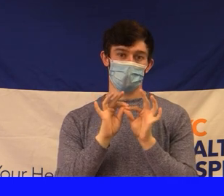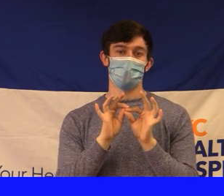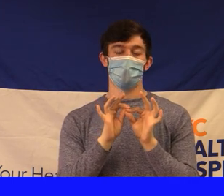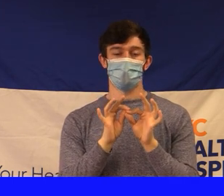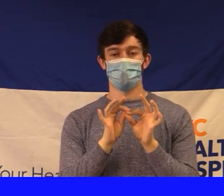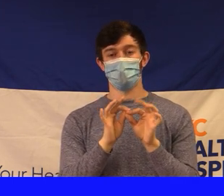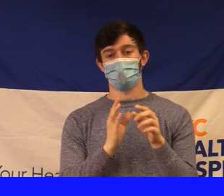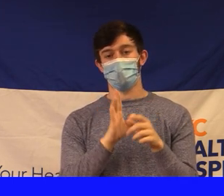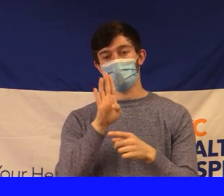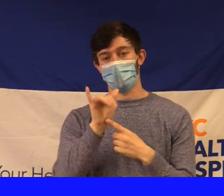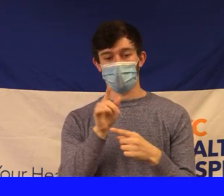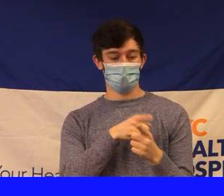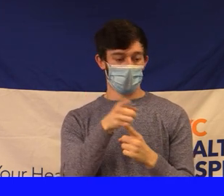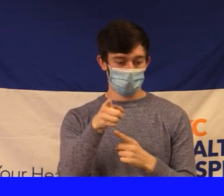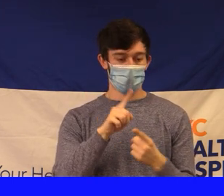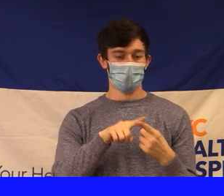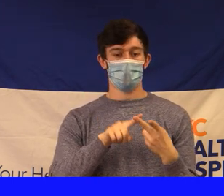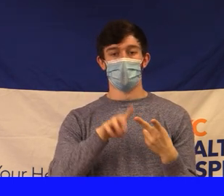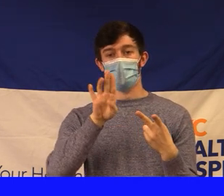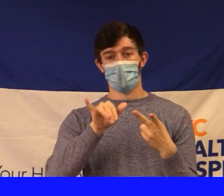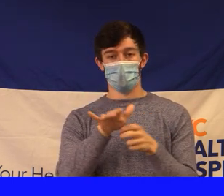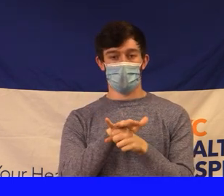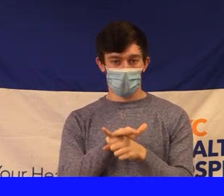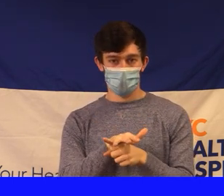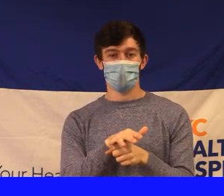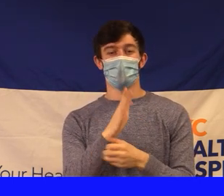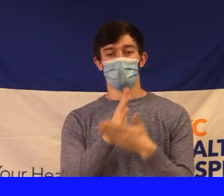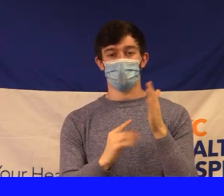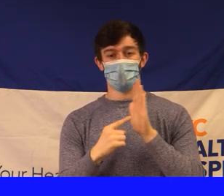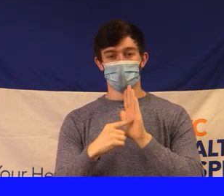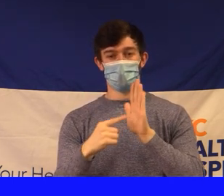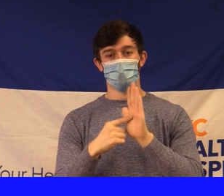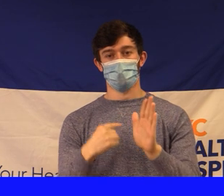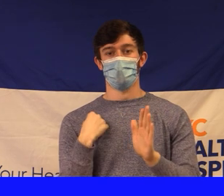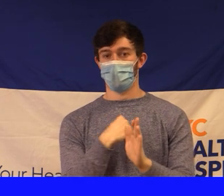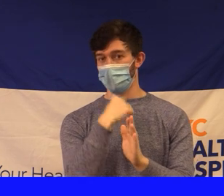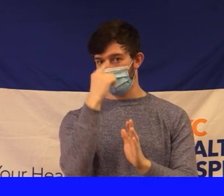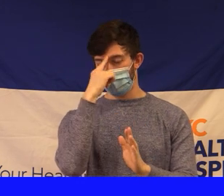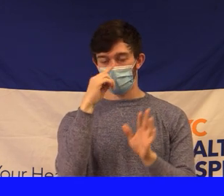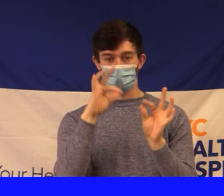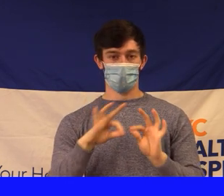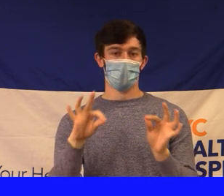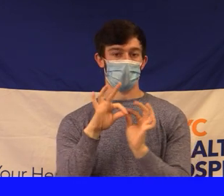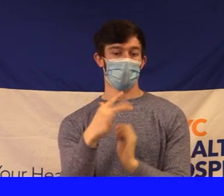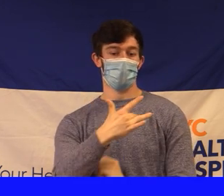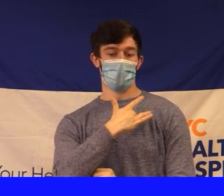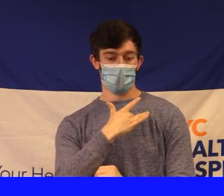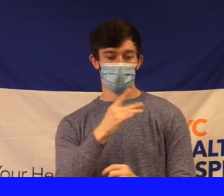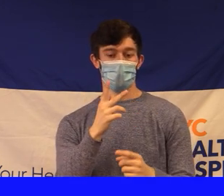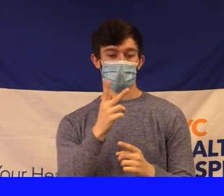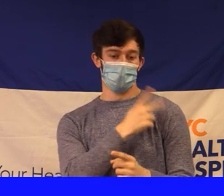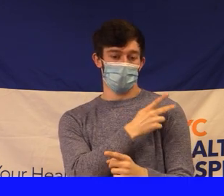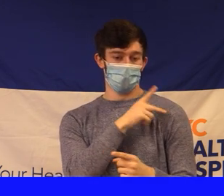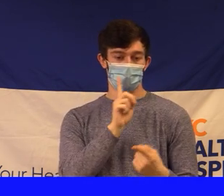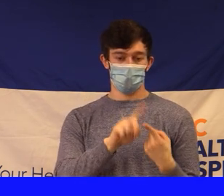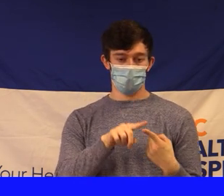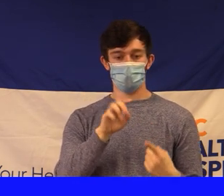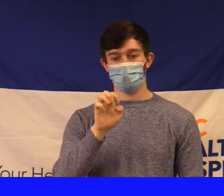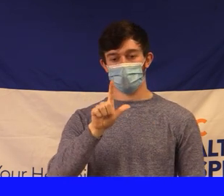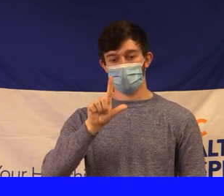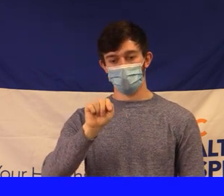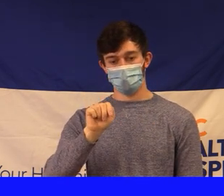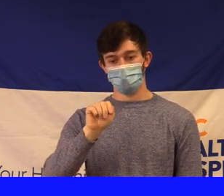and by location. So we try to give a few examples here that are notable. Transfers of cardiology patients to Elmhurst, you